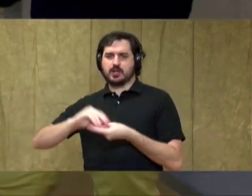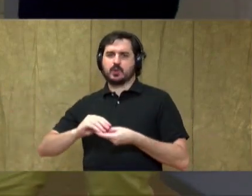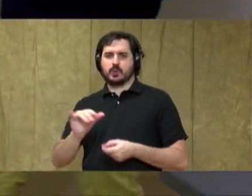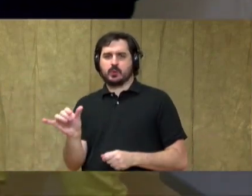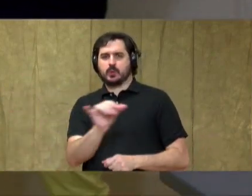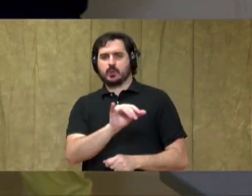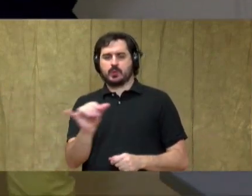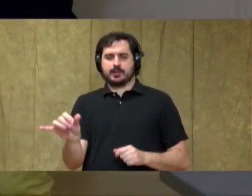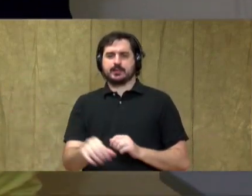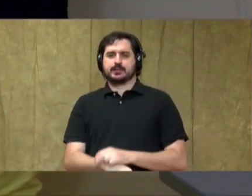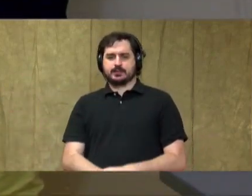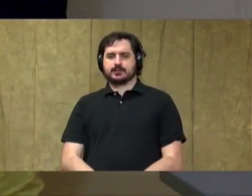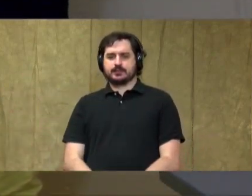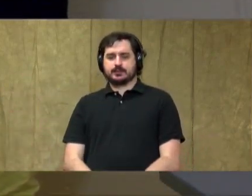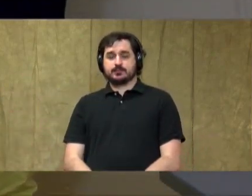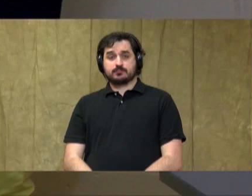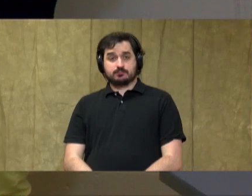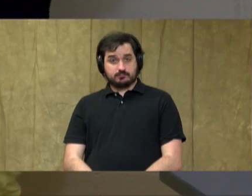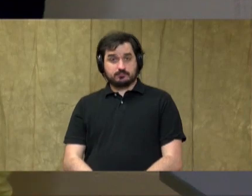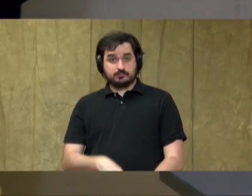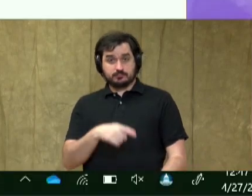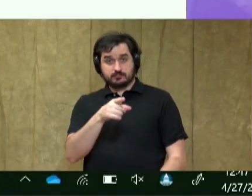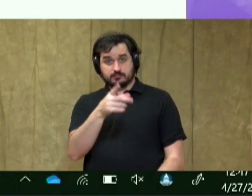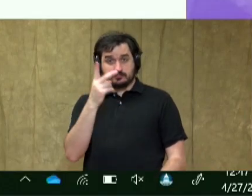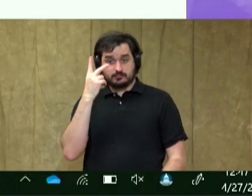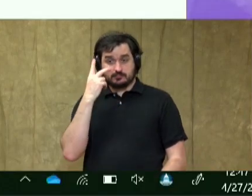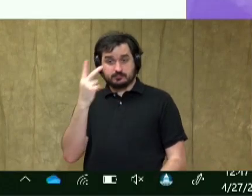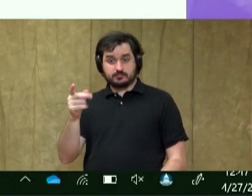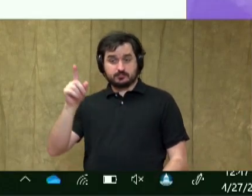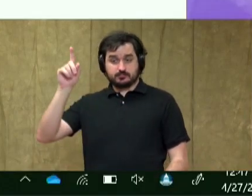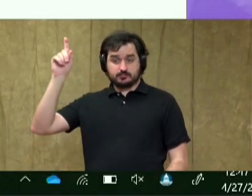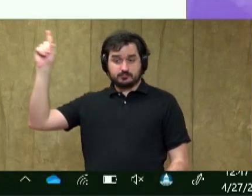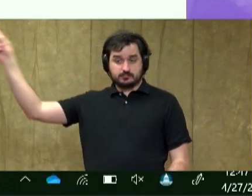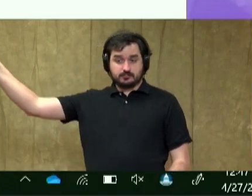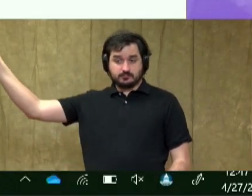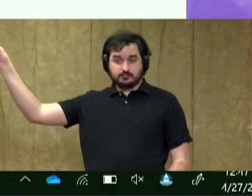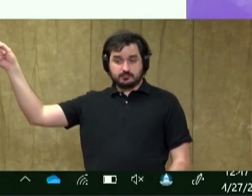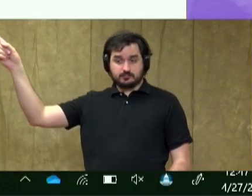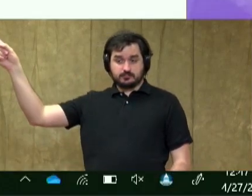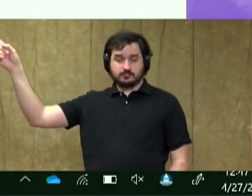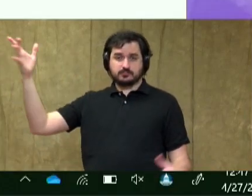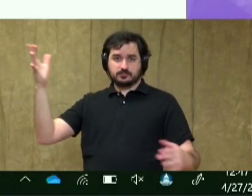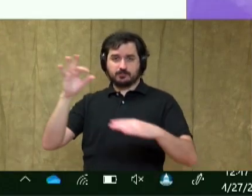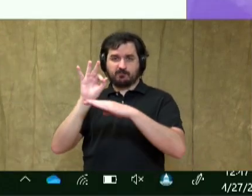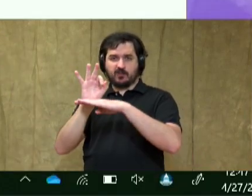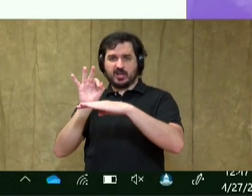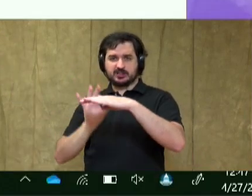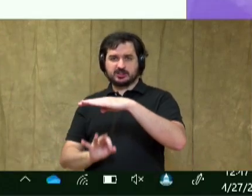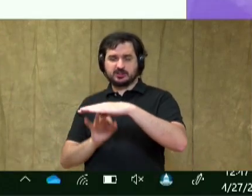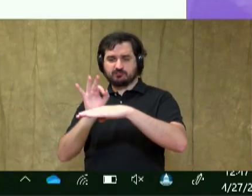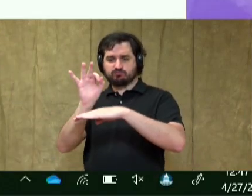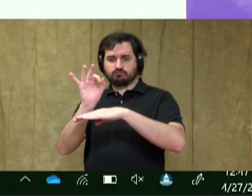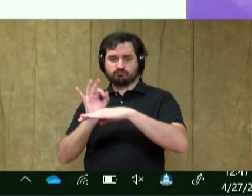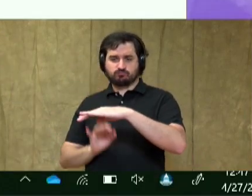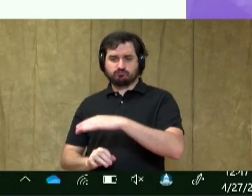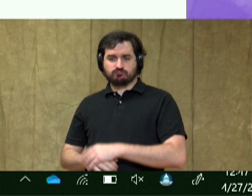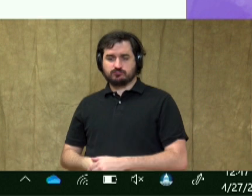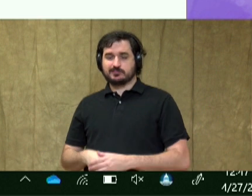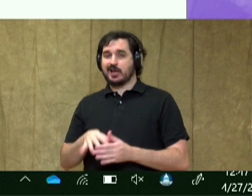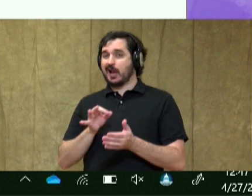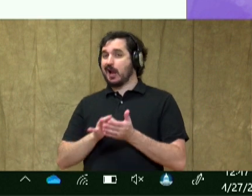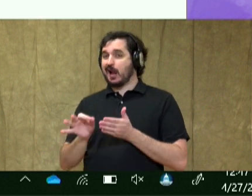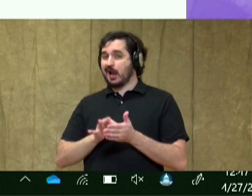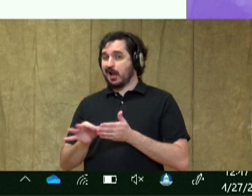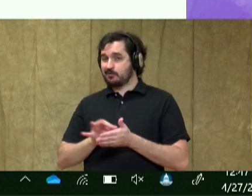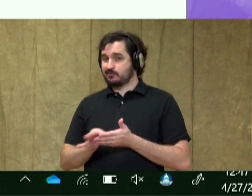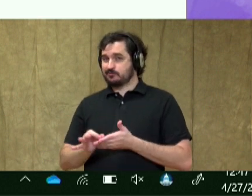All right. Can you name that fraction of the tile over here shaded? Well, let's count.